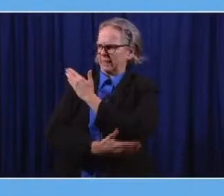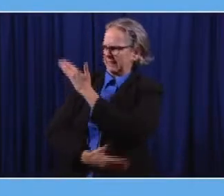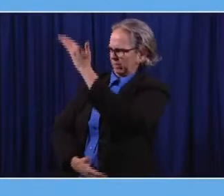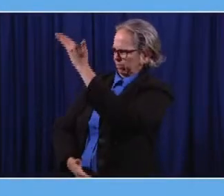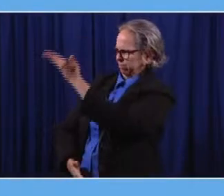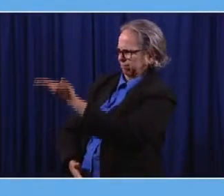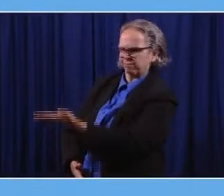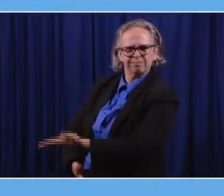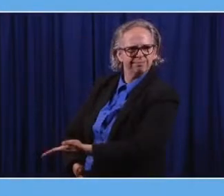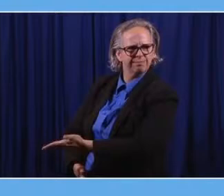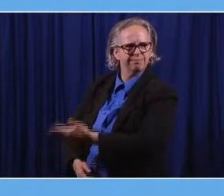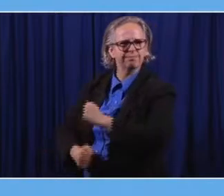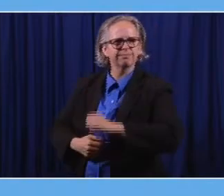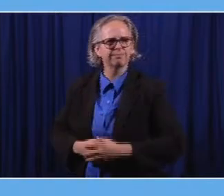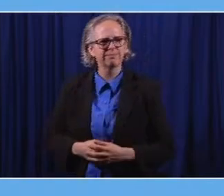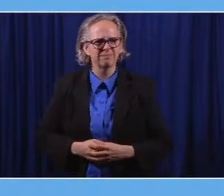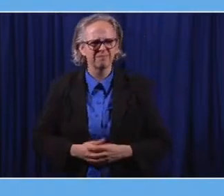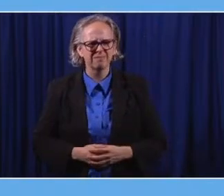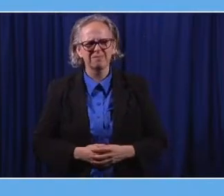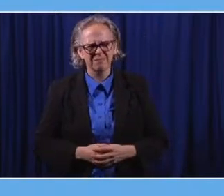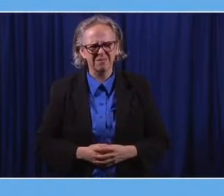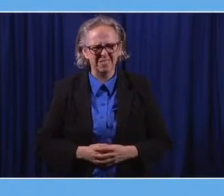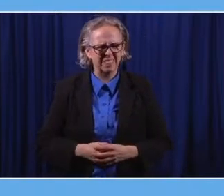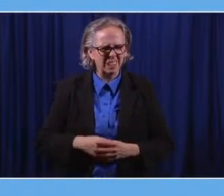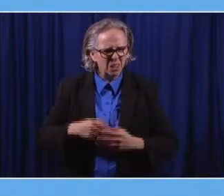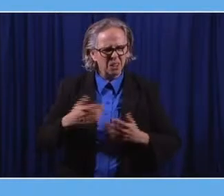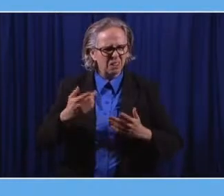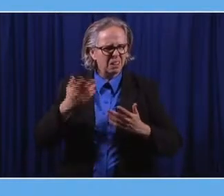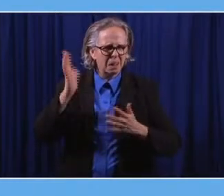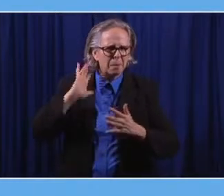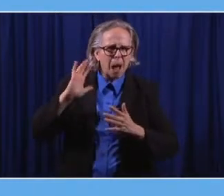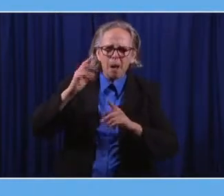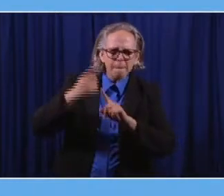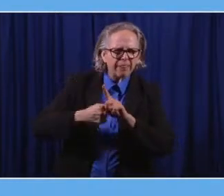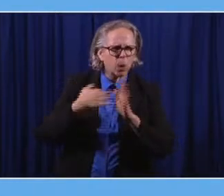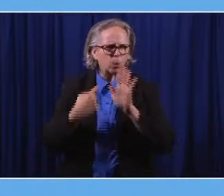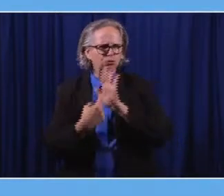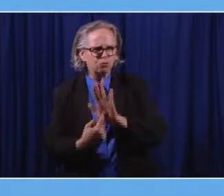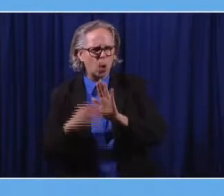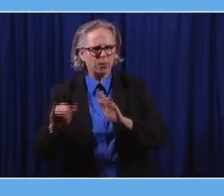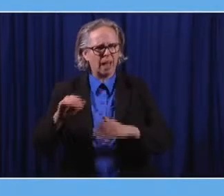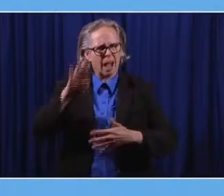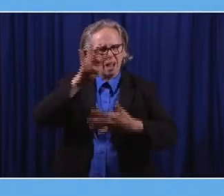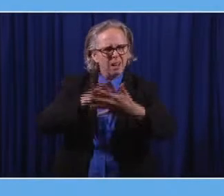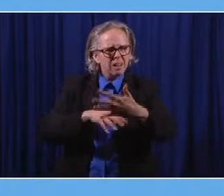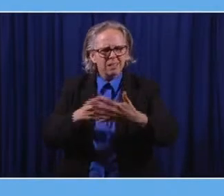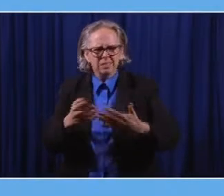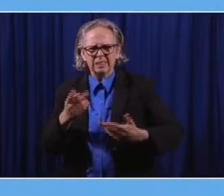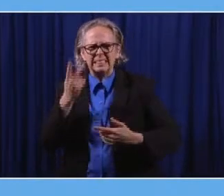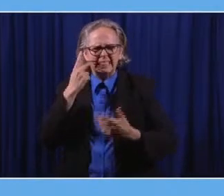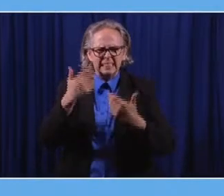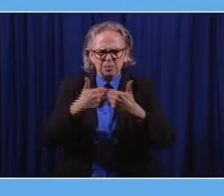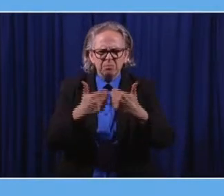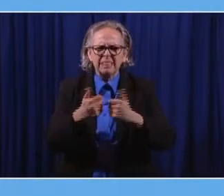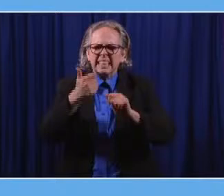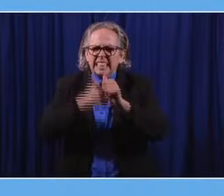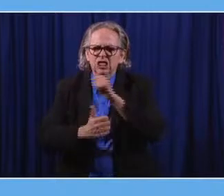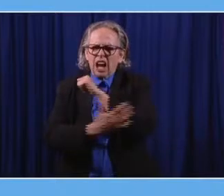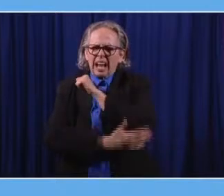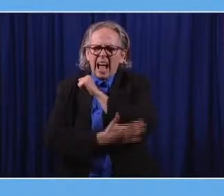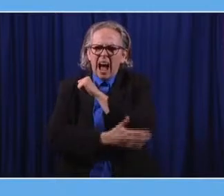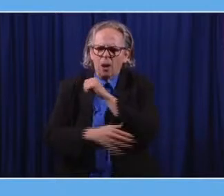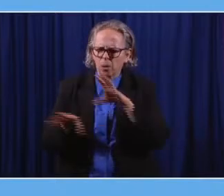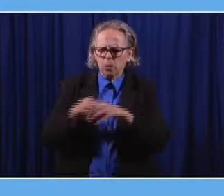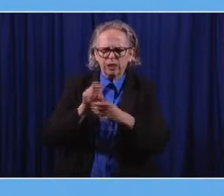we started doing this a month or so ago just to show you the number of cases in each county in the last 2 weeks based